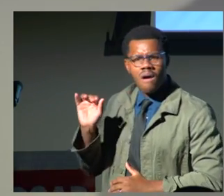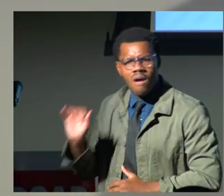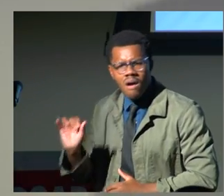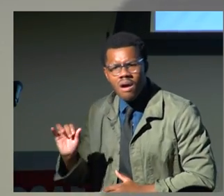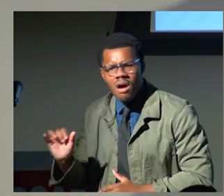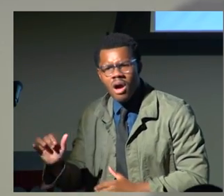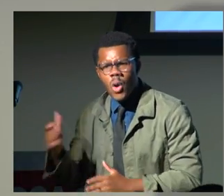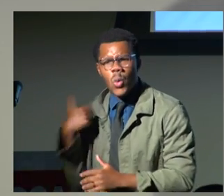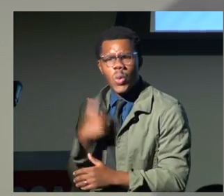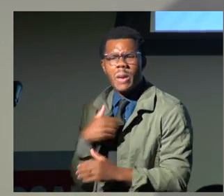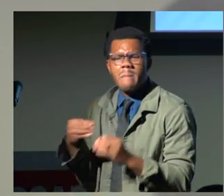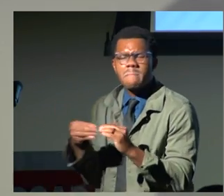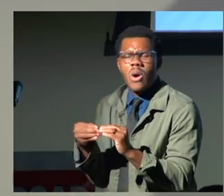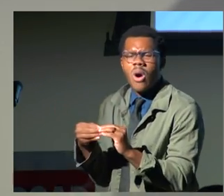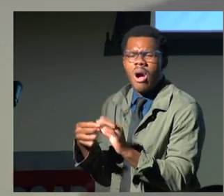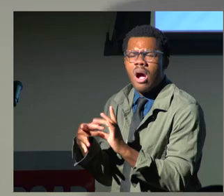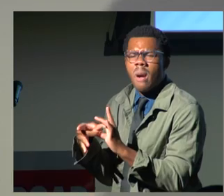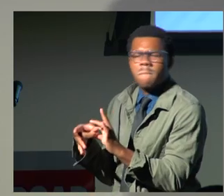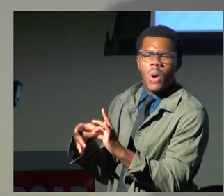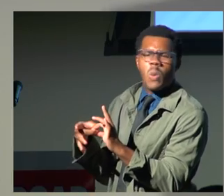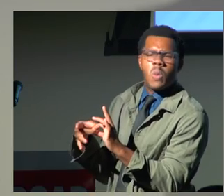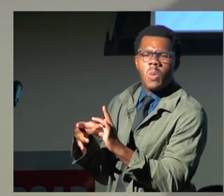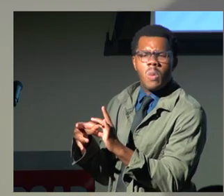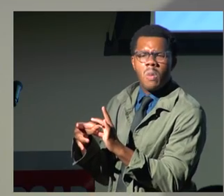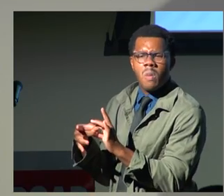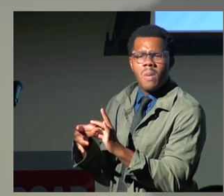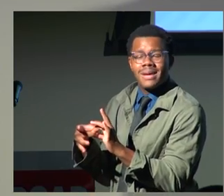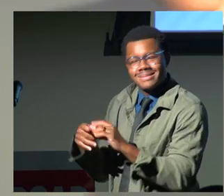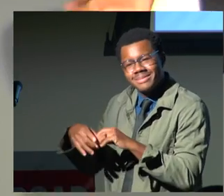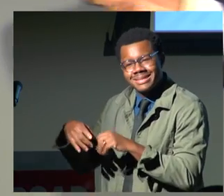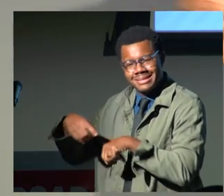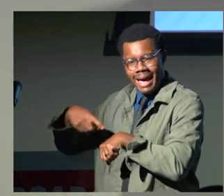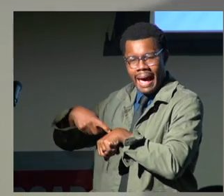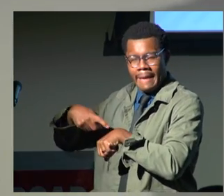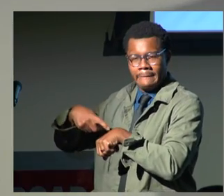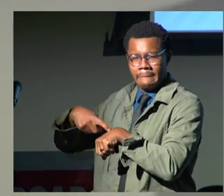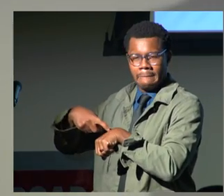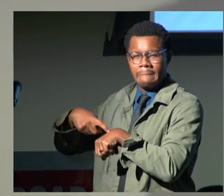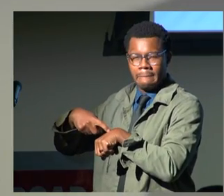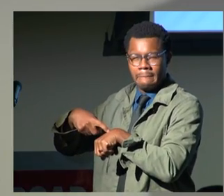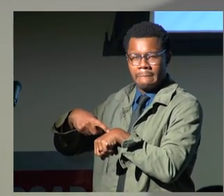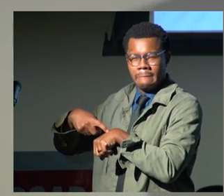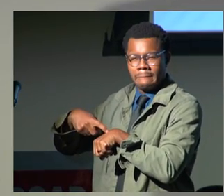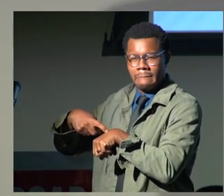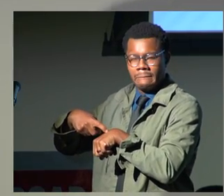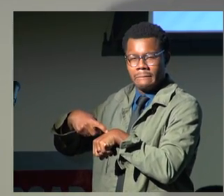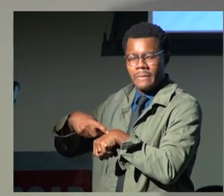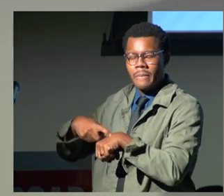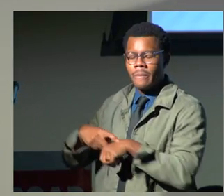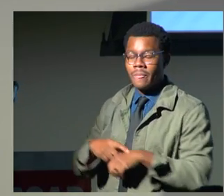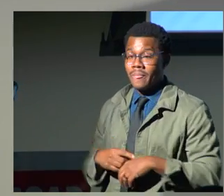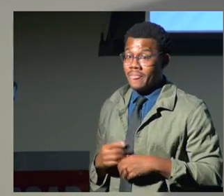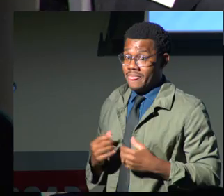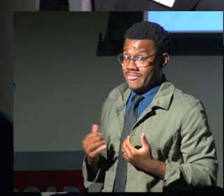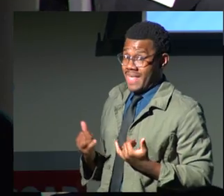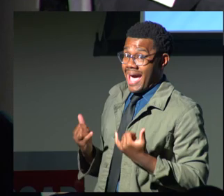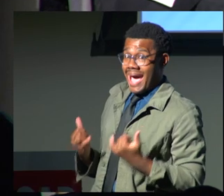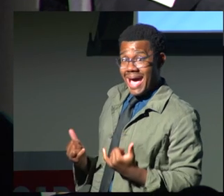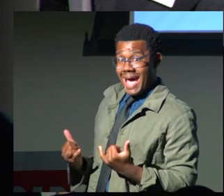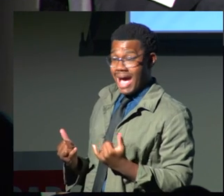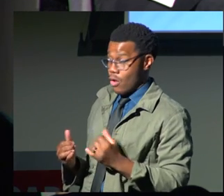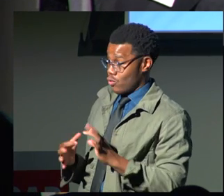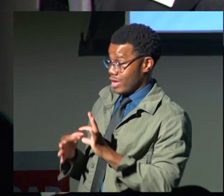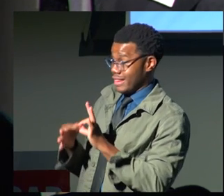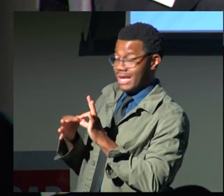It became more intimate, you see, just over time. Mm. Now, here's the thing, Donna. It's so beautiful now.